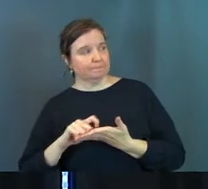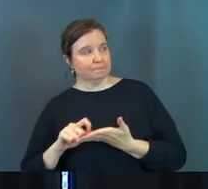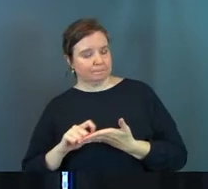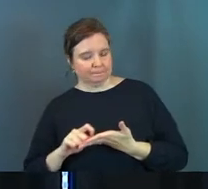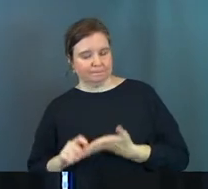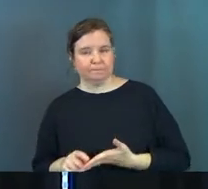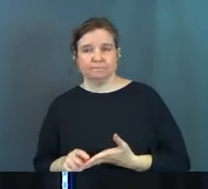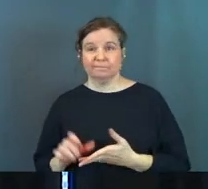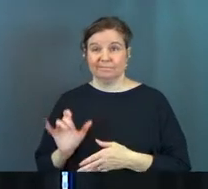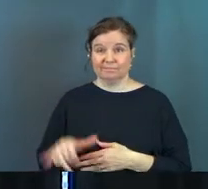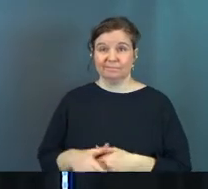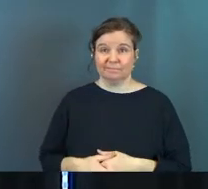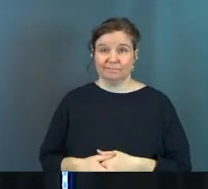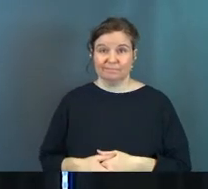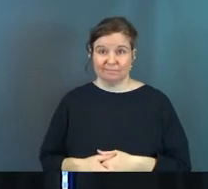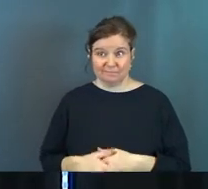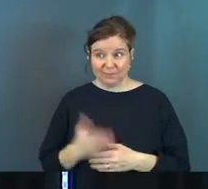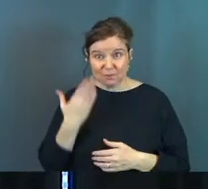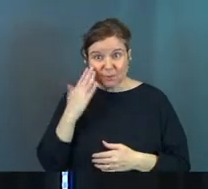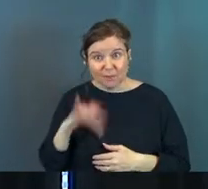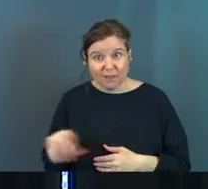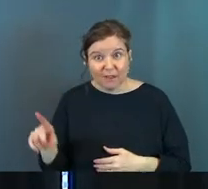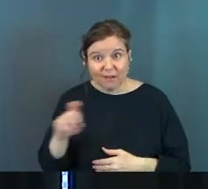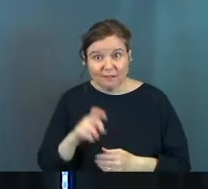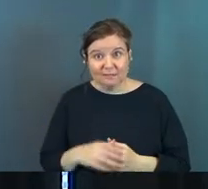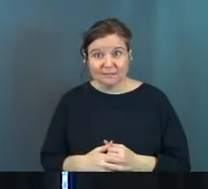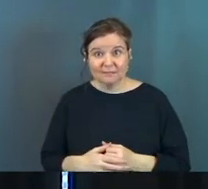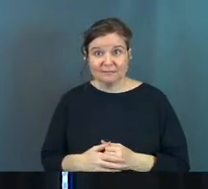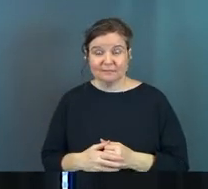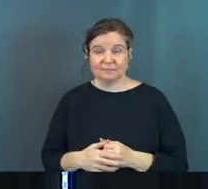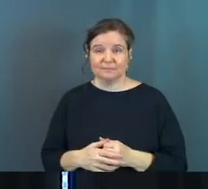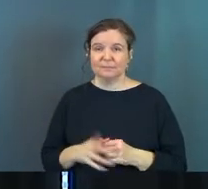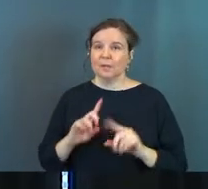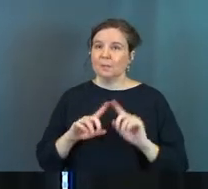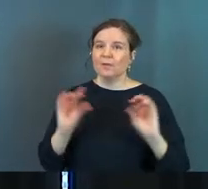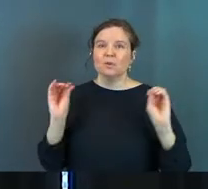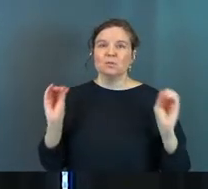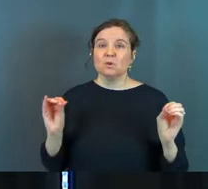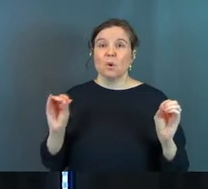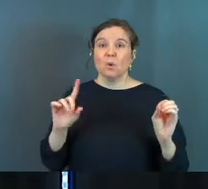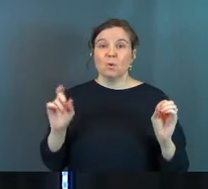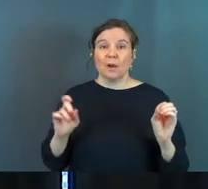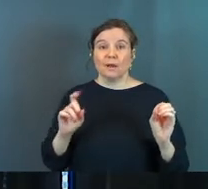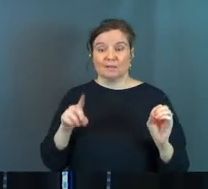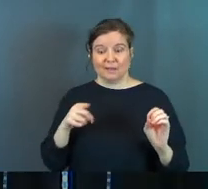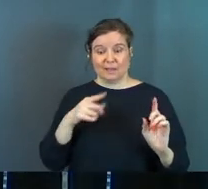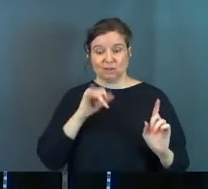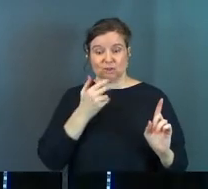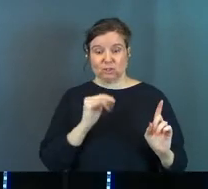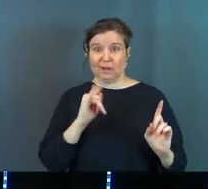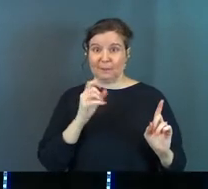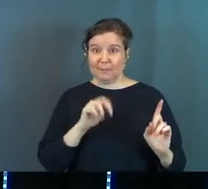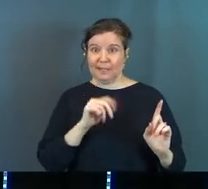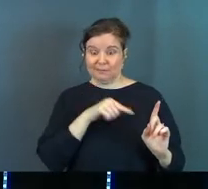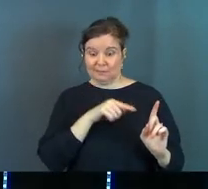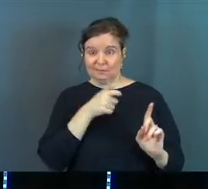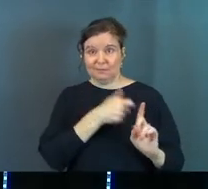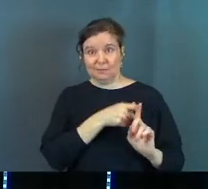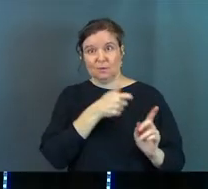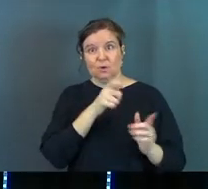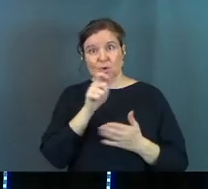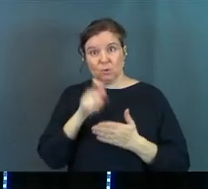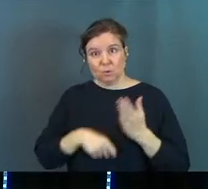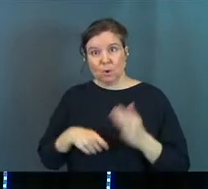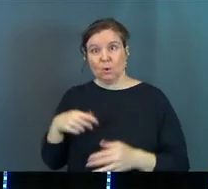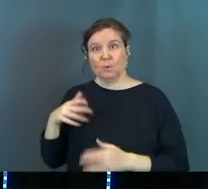the page. Bet you didn't know that. But there is no question about the fact that John Milton wrote